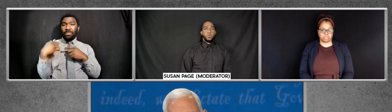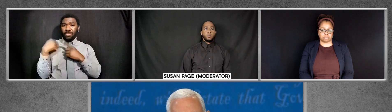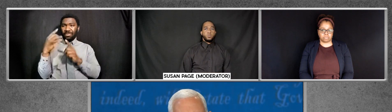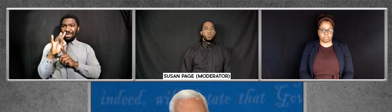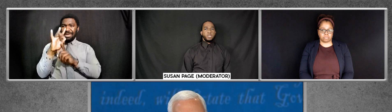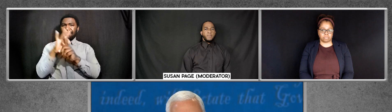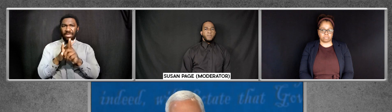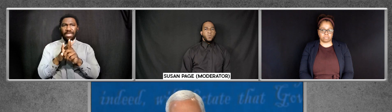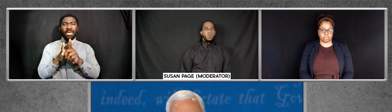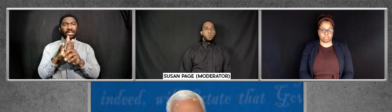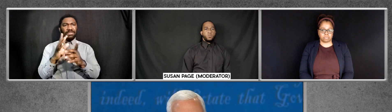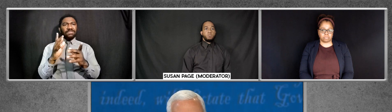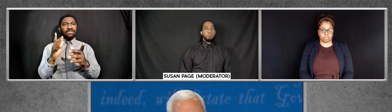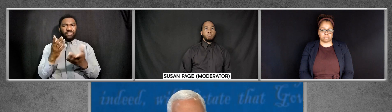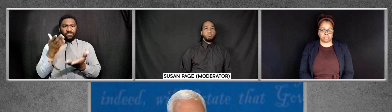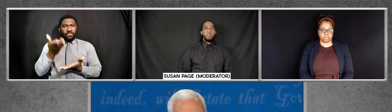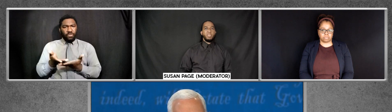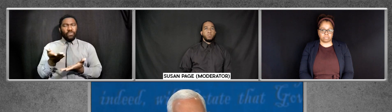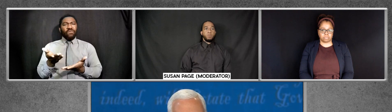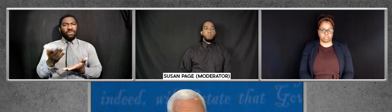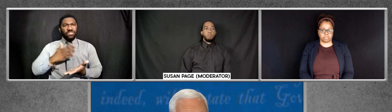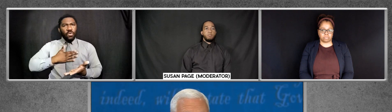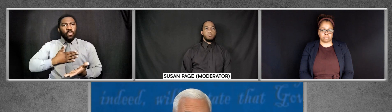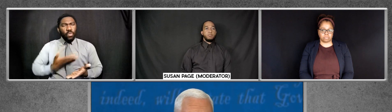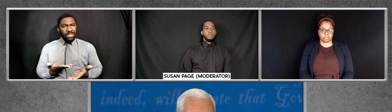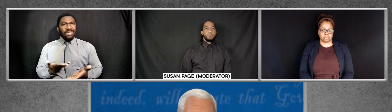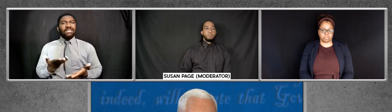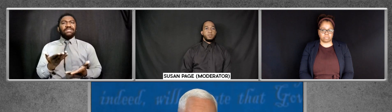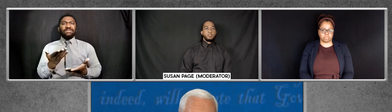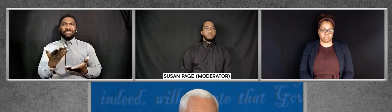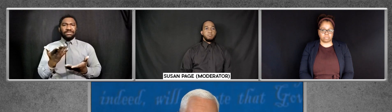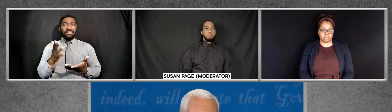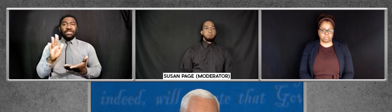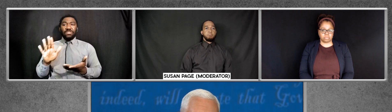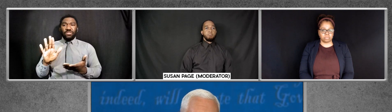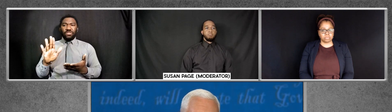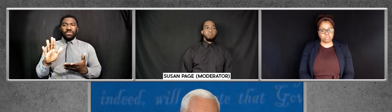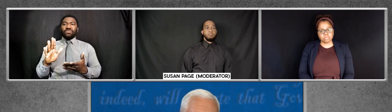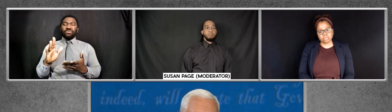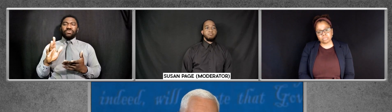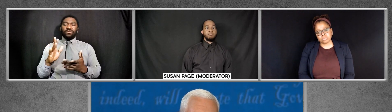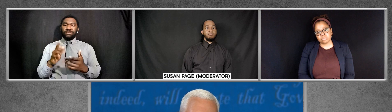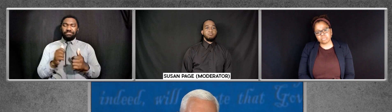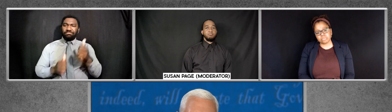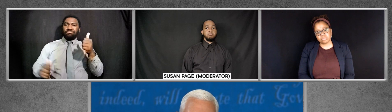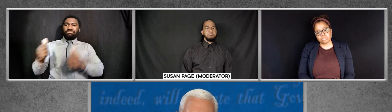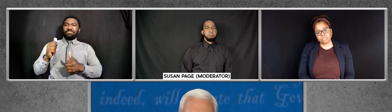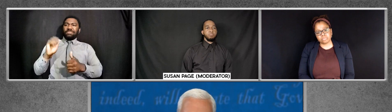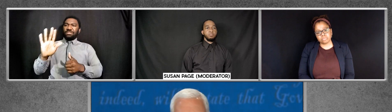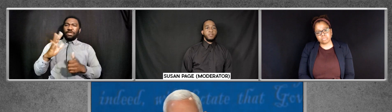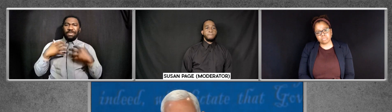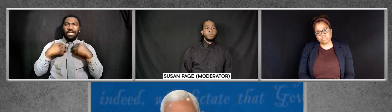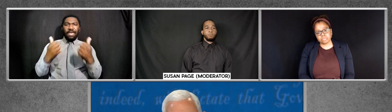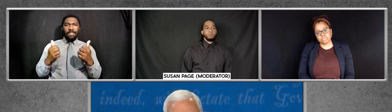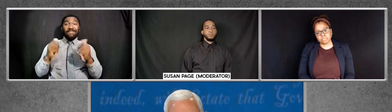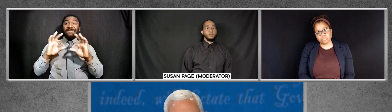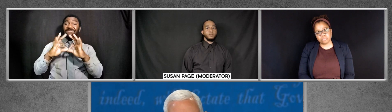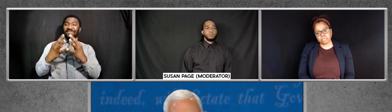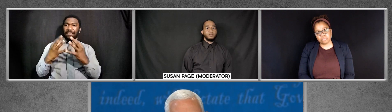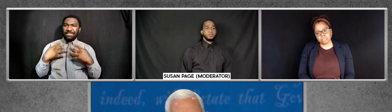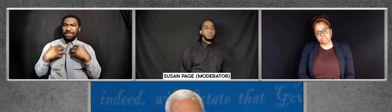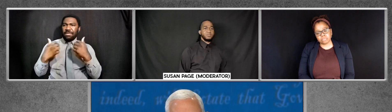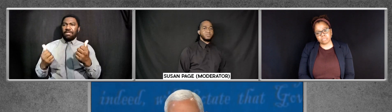given the facts, they're willing to put the health of their families and their neighbors and people they don't even know first. President Trump and I have great